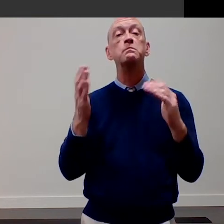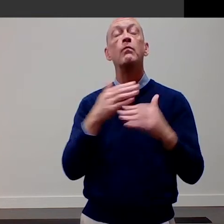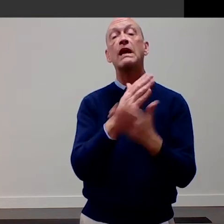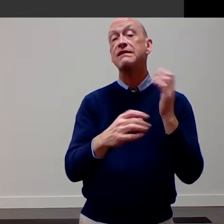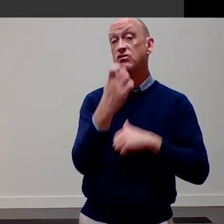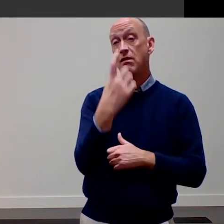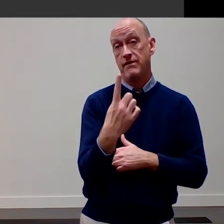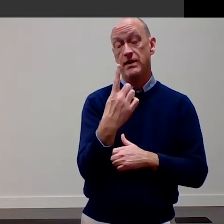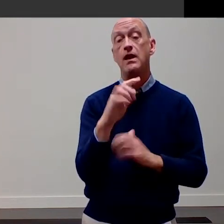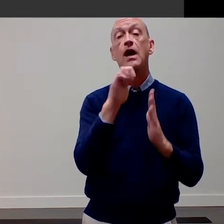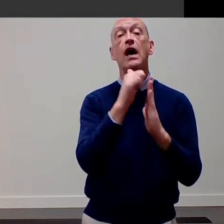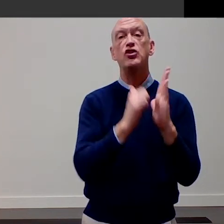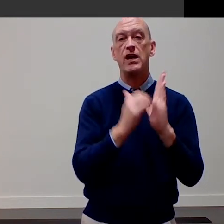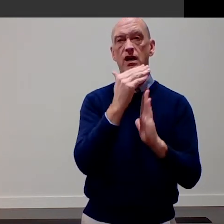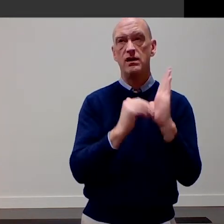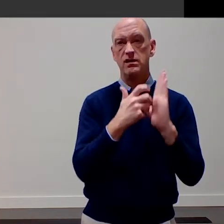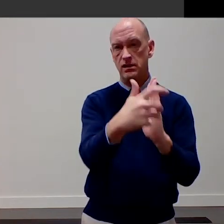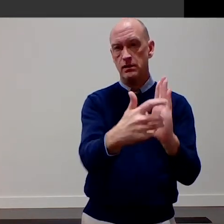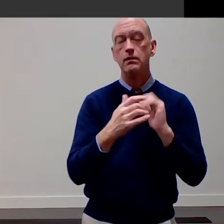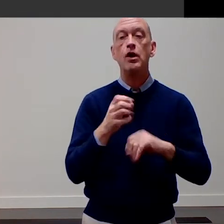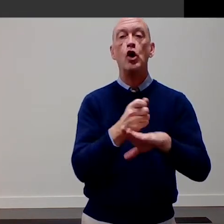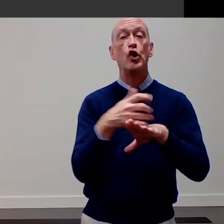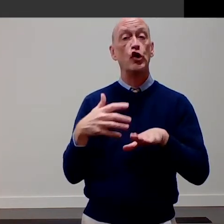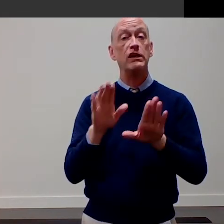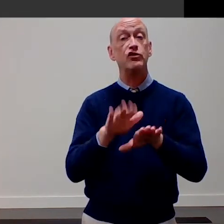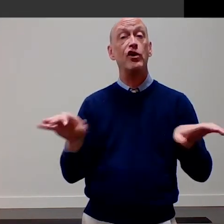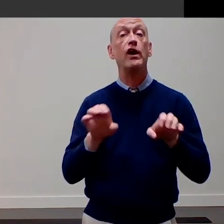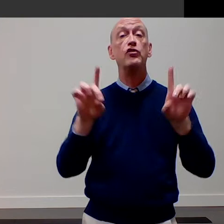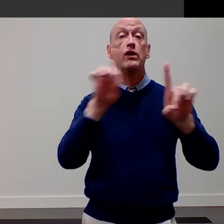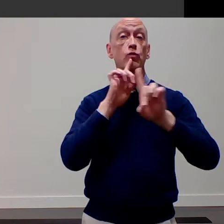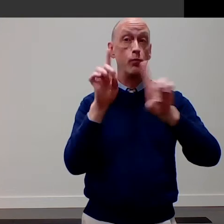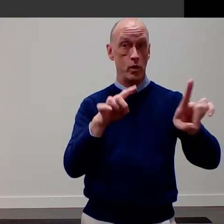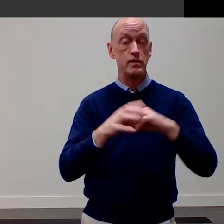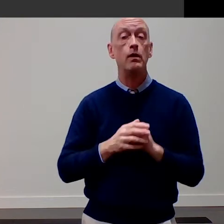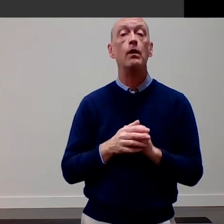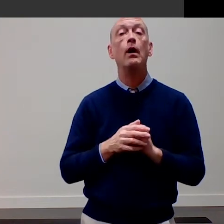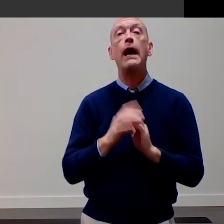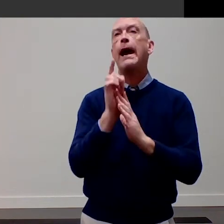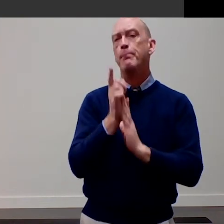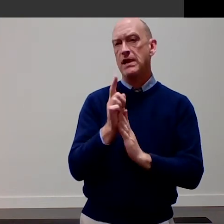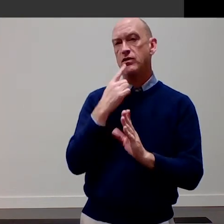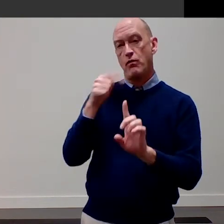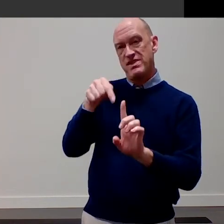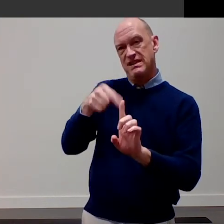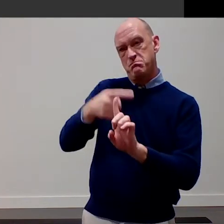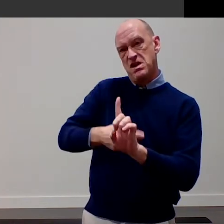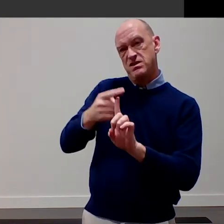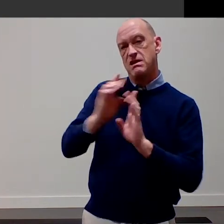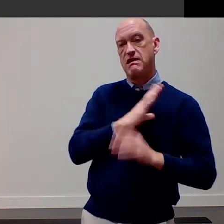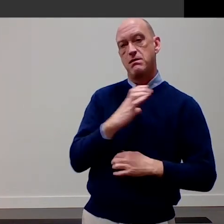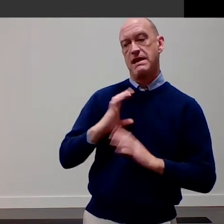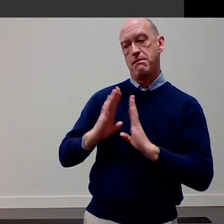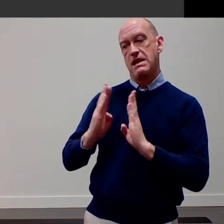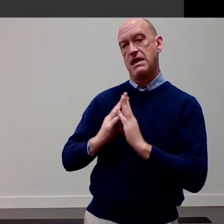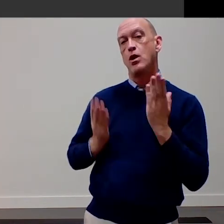Section 11 of the agenda are the early childhood education reports and minutes from this month's committee meetings and